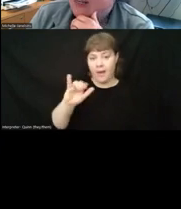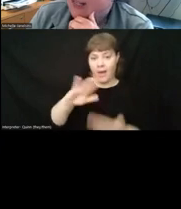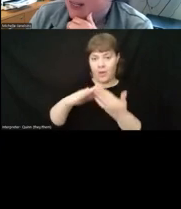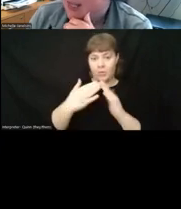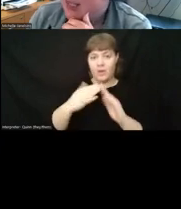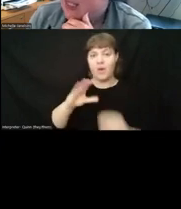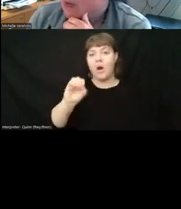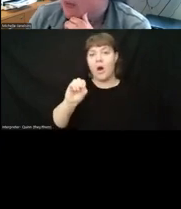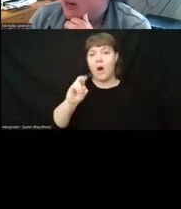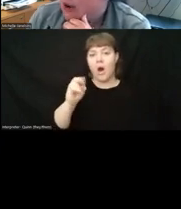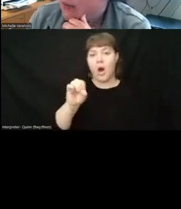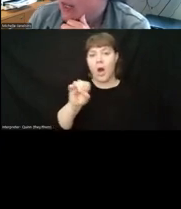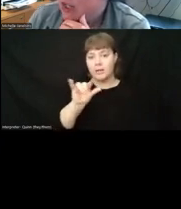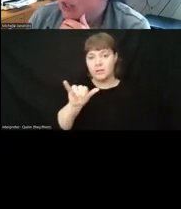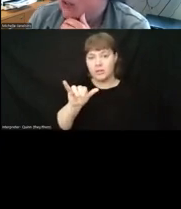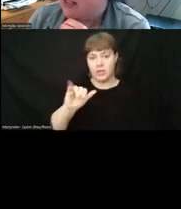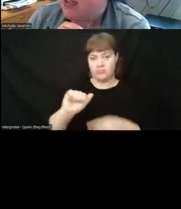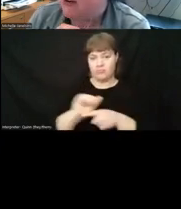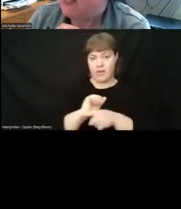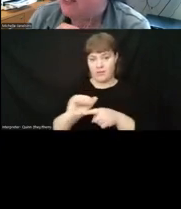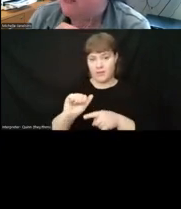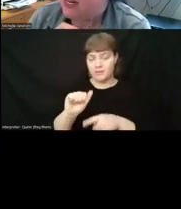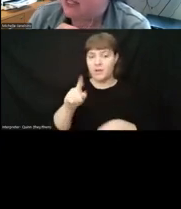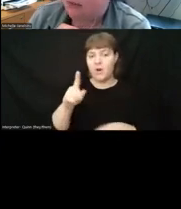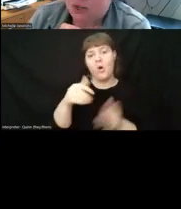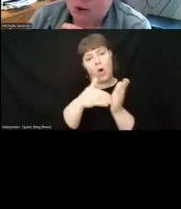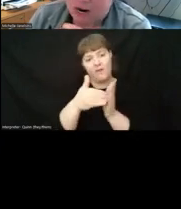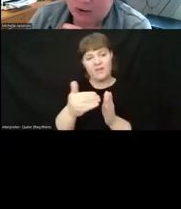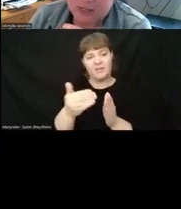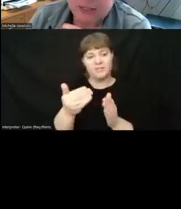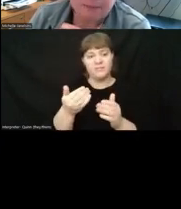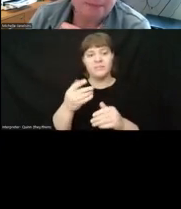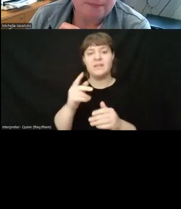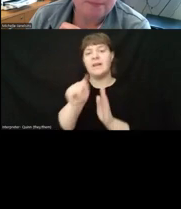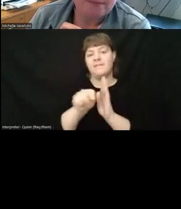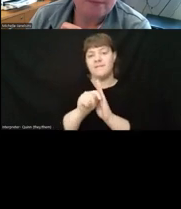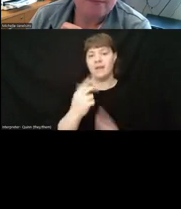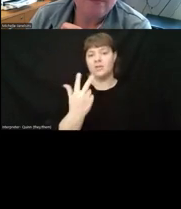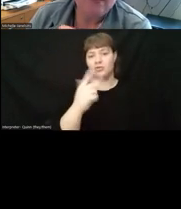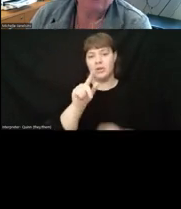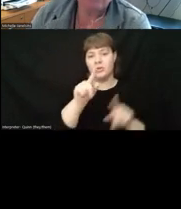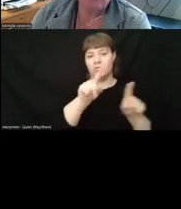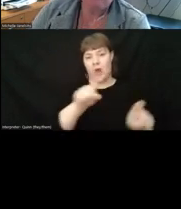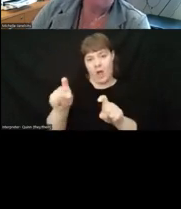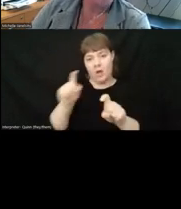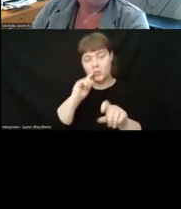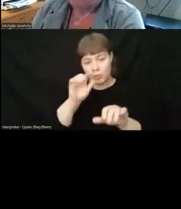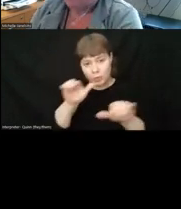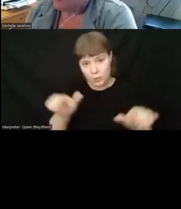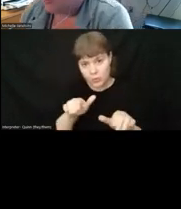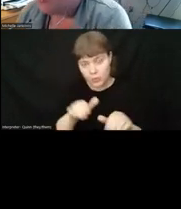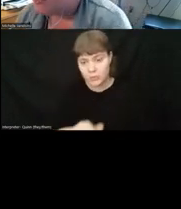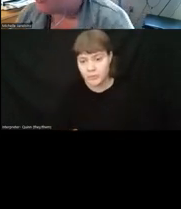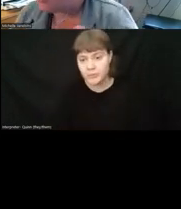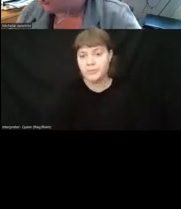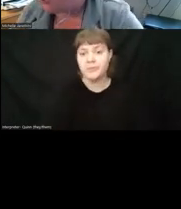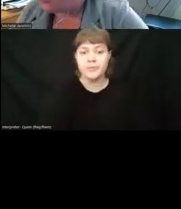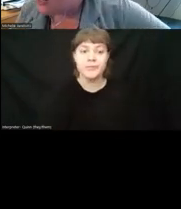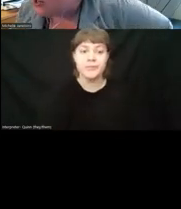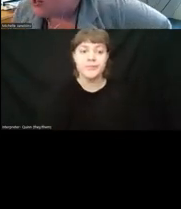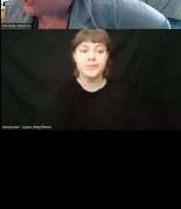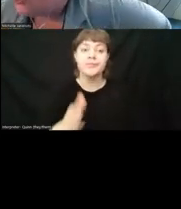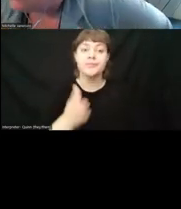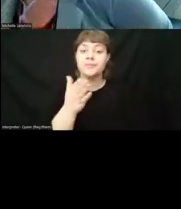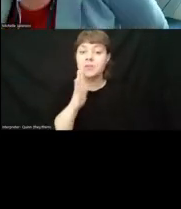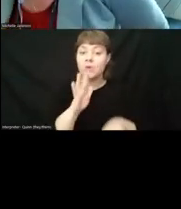oncology practice. And this is where we often do a lot of these phase 3 trials. So this is an